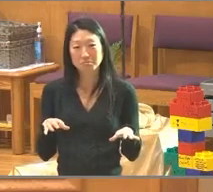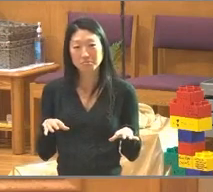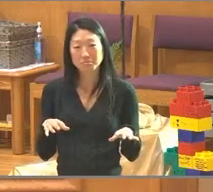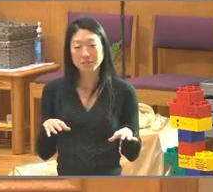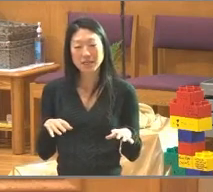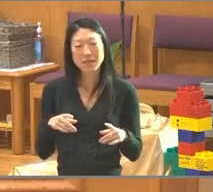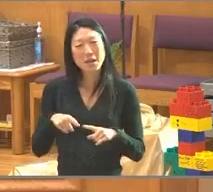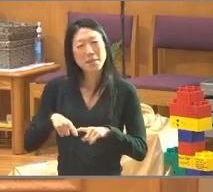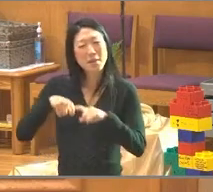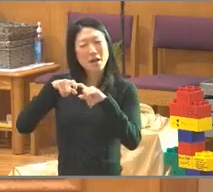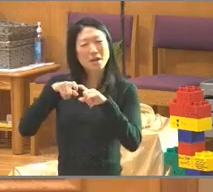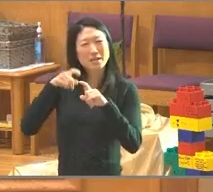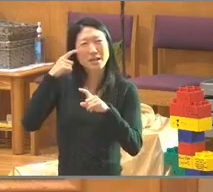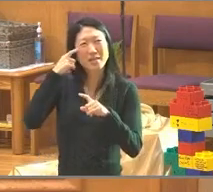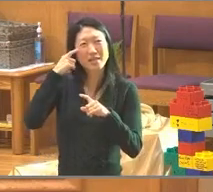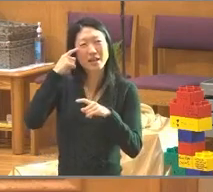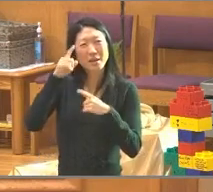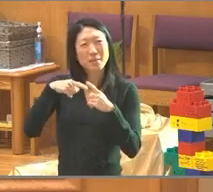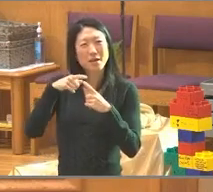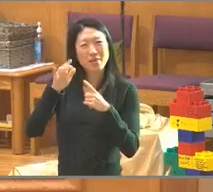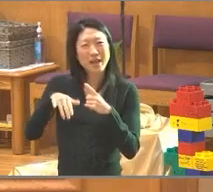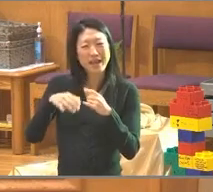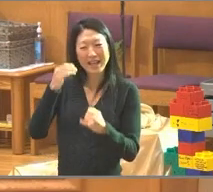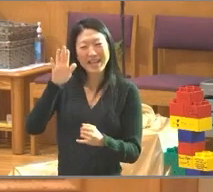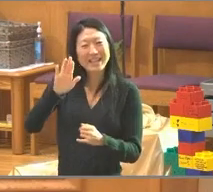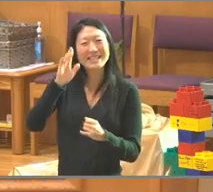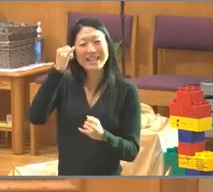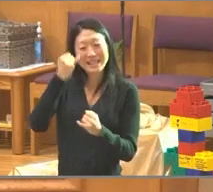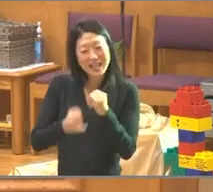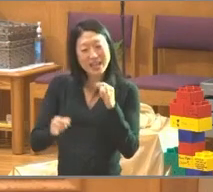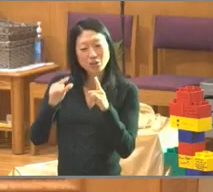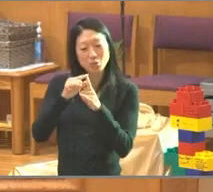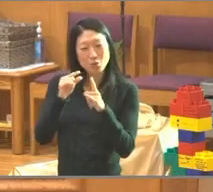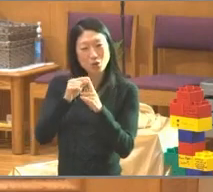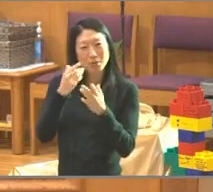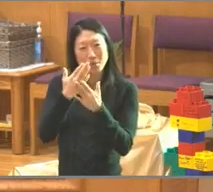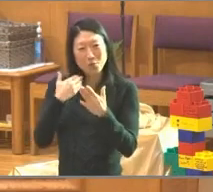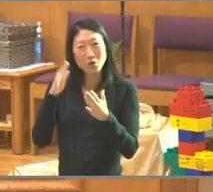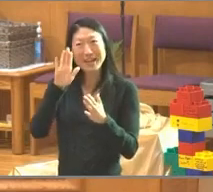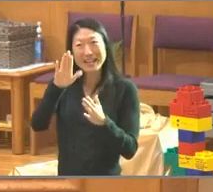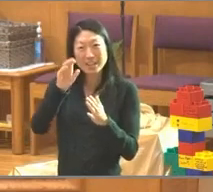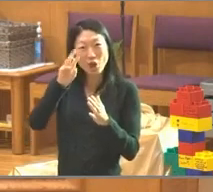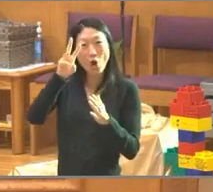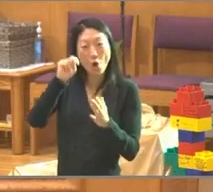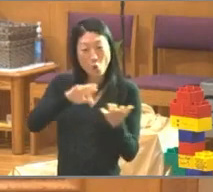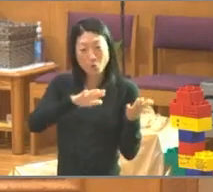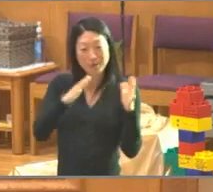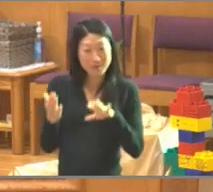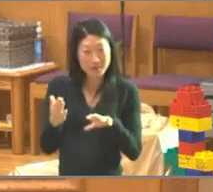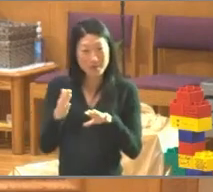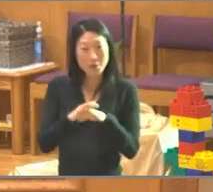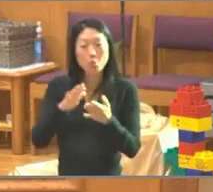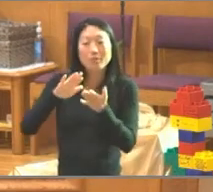and reflect on that. Jesus' last words to another human being before his own death were forgiveness.